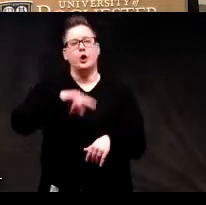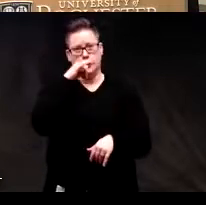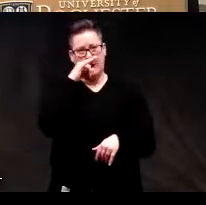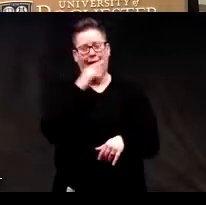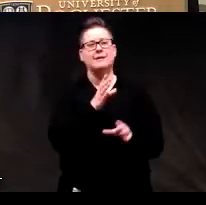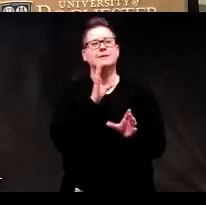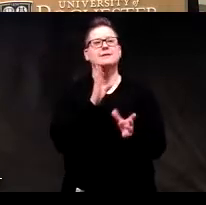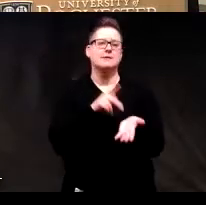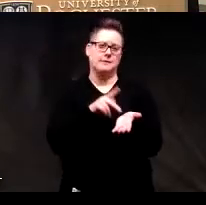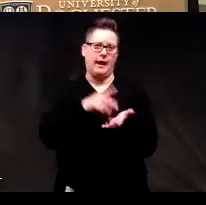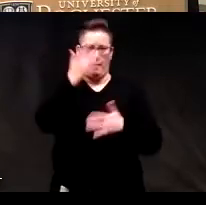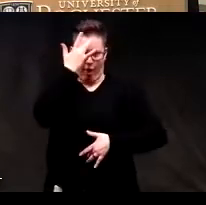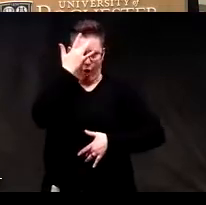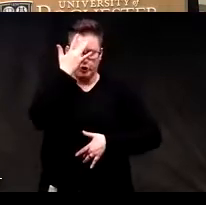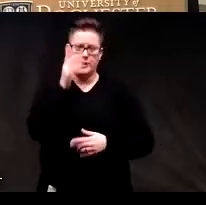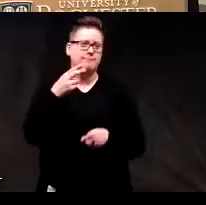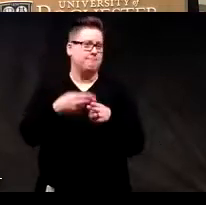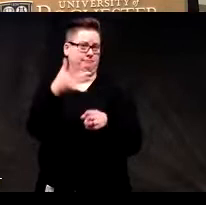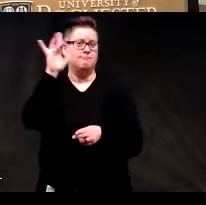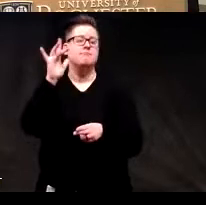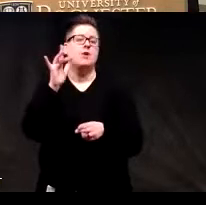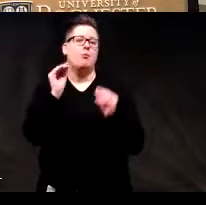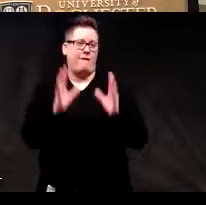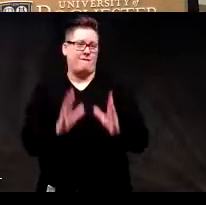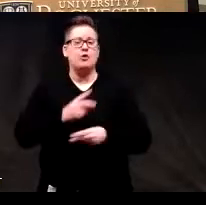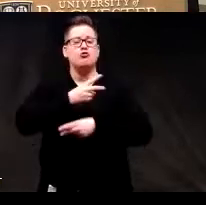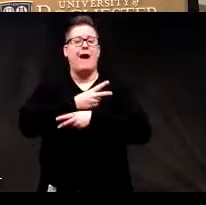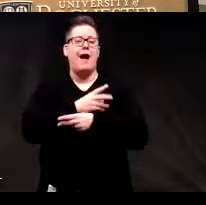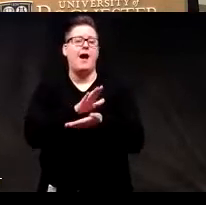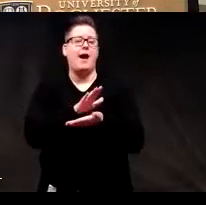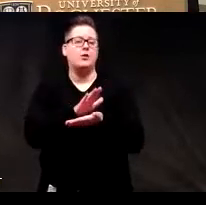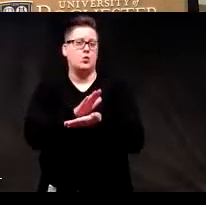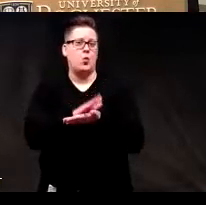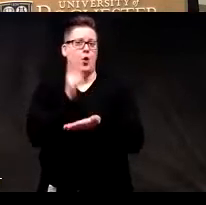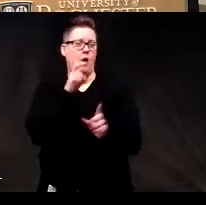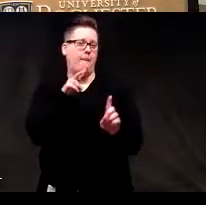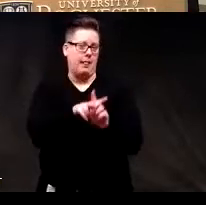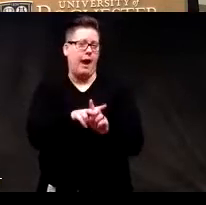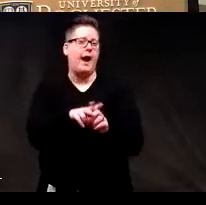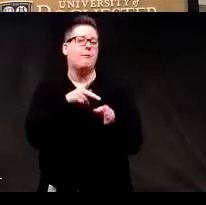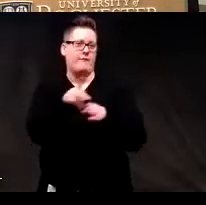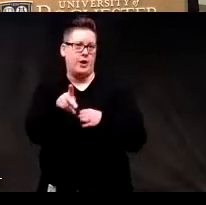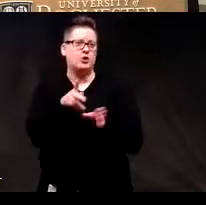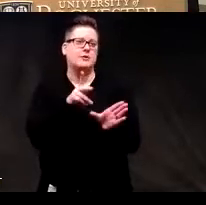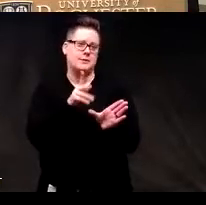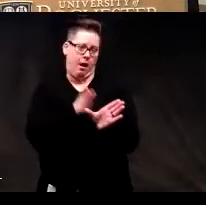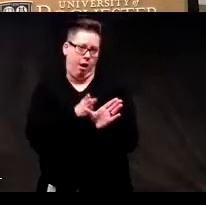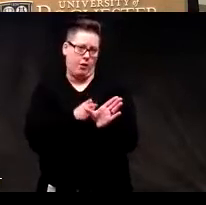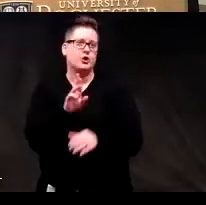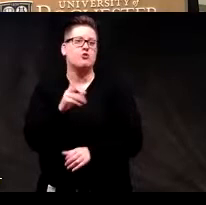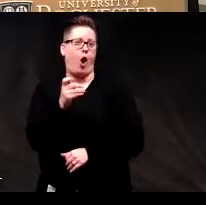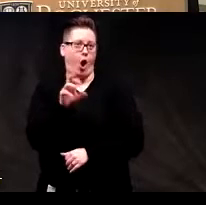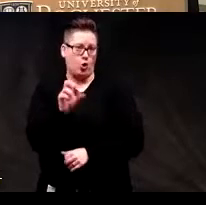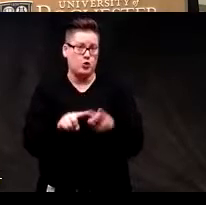psychopathology. She's a distinguished professor at the Graduate School of Applied and Professional Psychology at Rutgers and is the